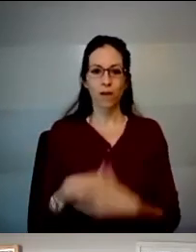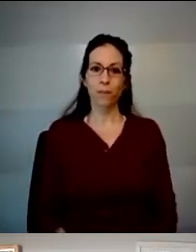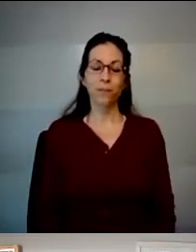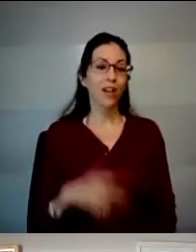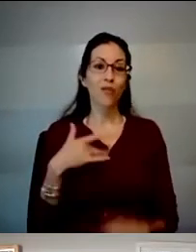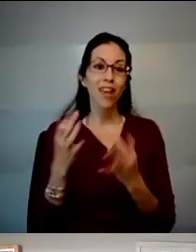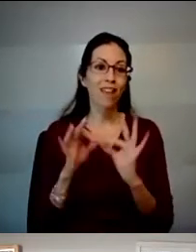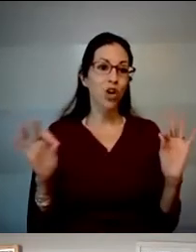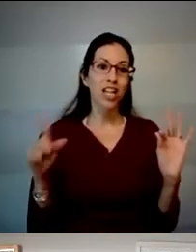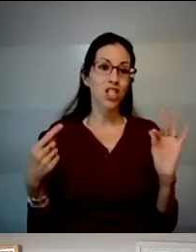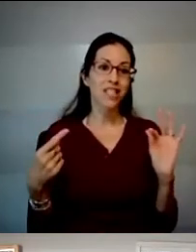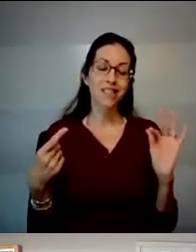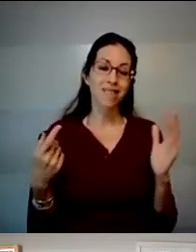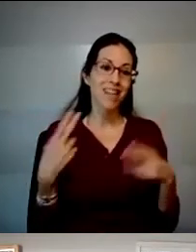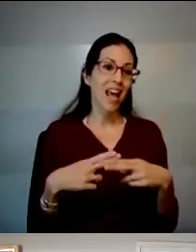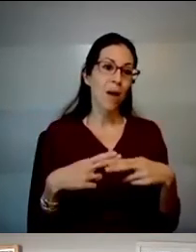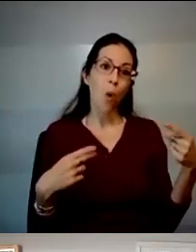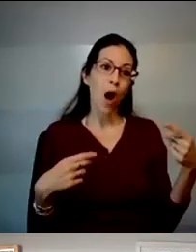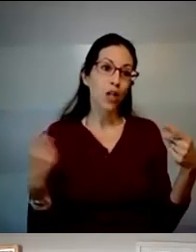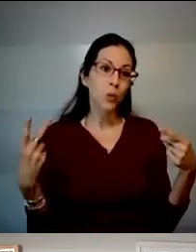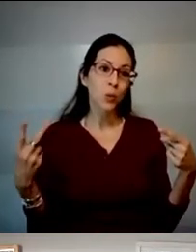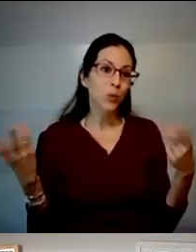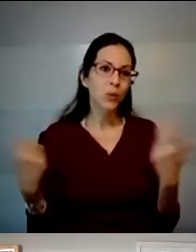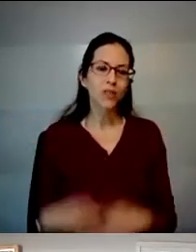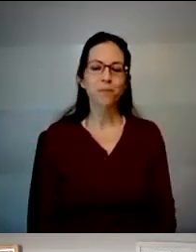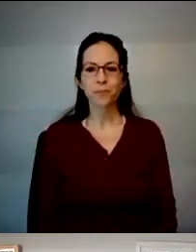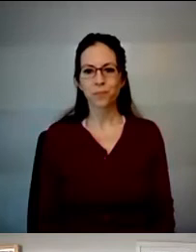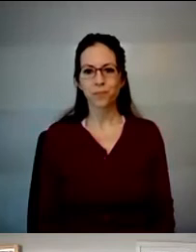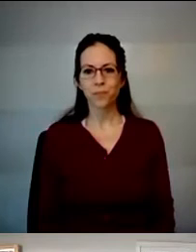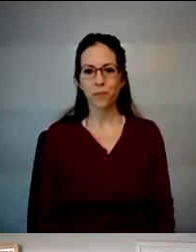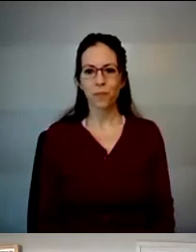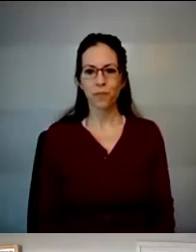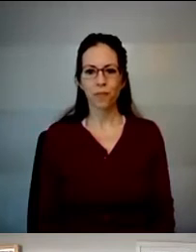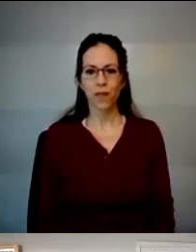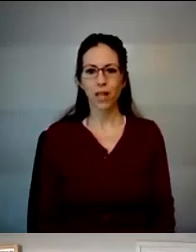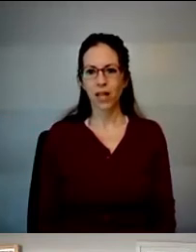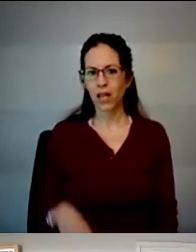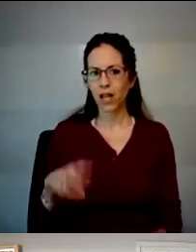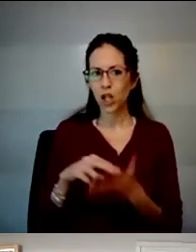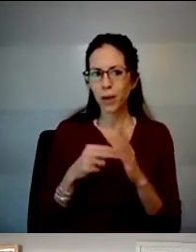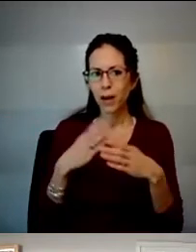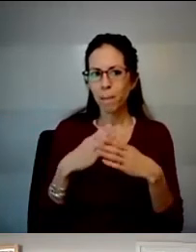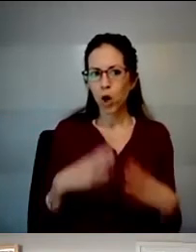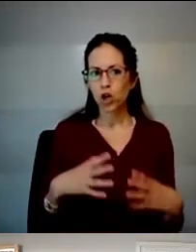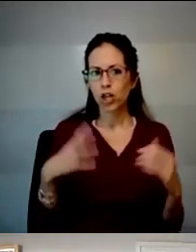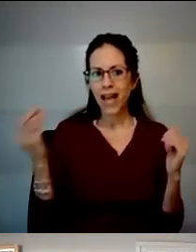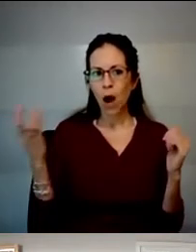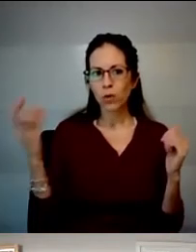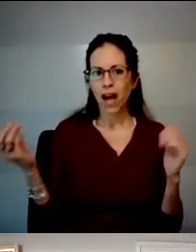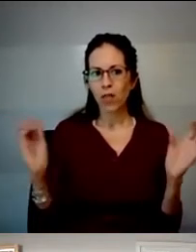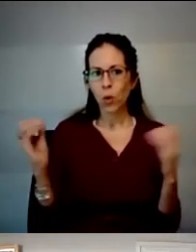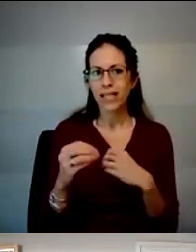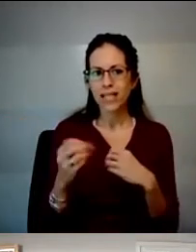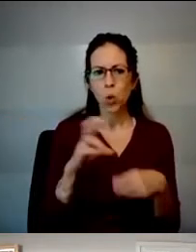name one, or if you've got two on the top of your mind right now. Are you talking about partners outside of the organization or